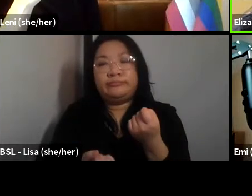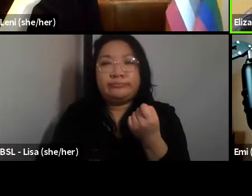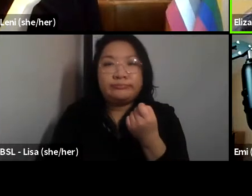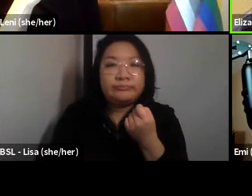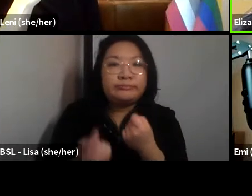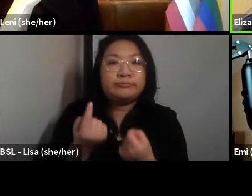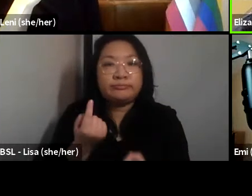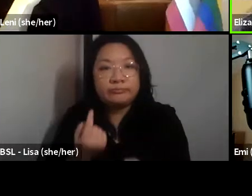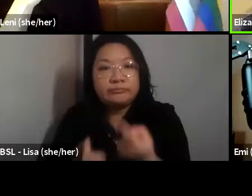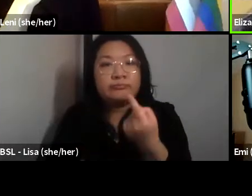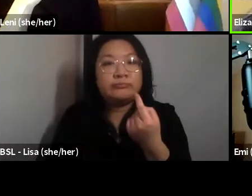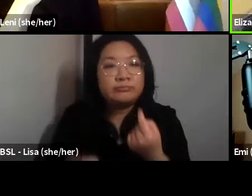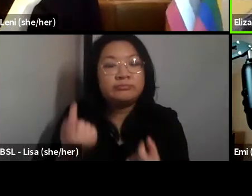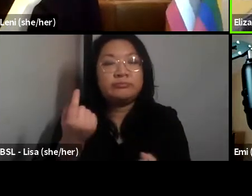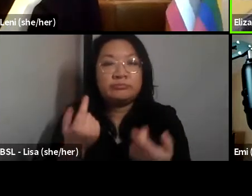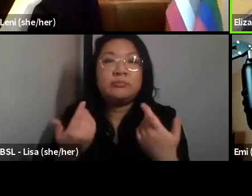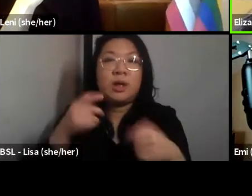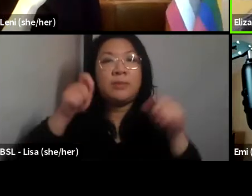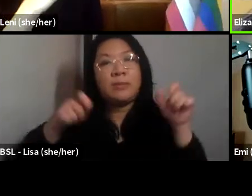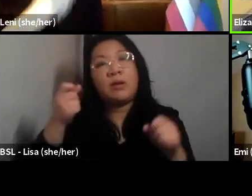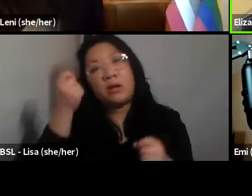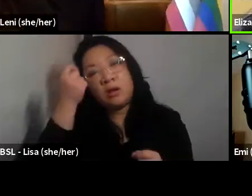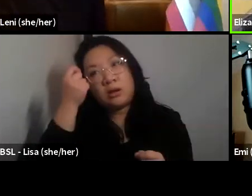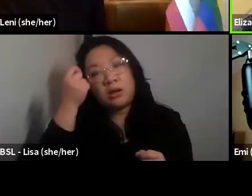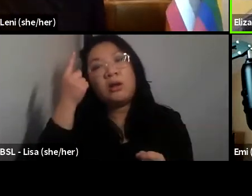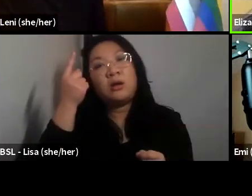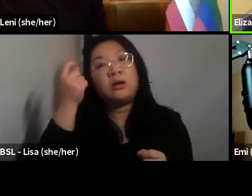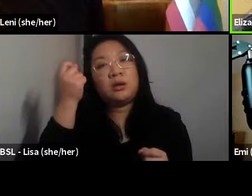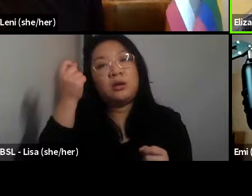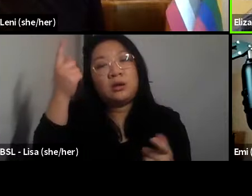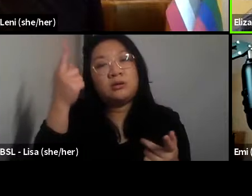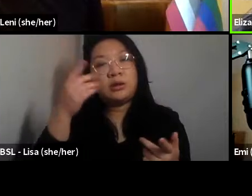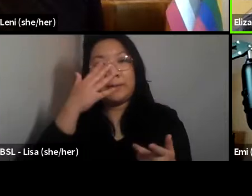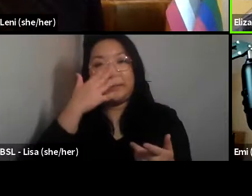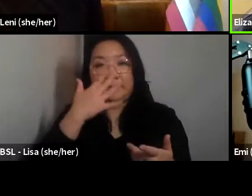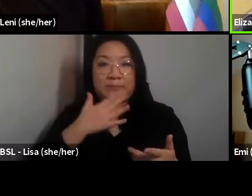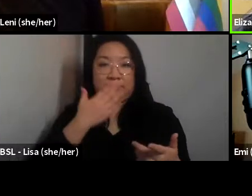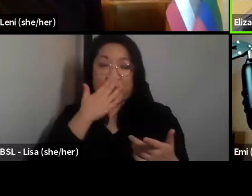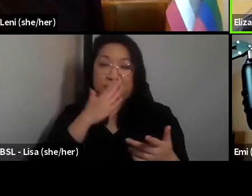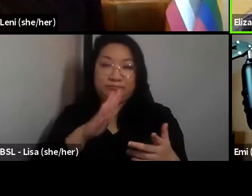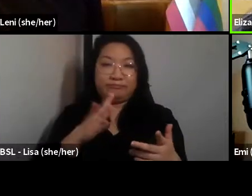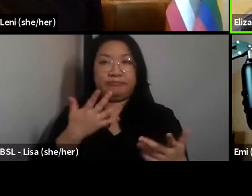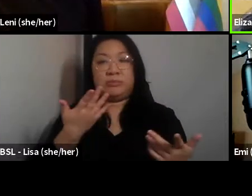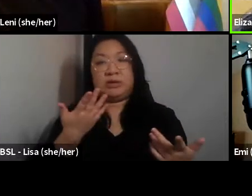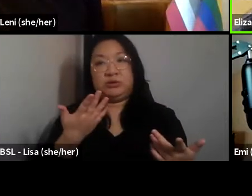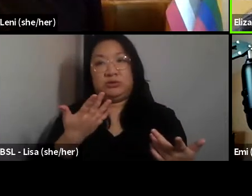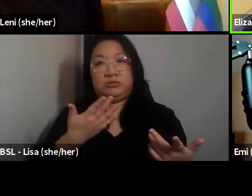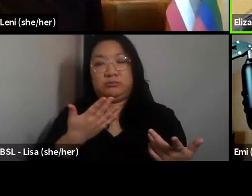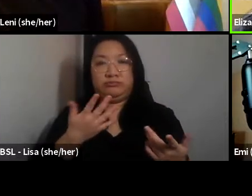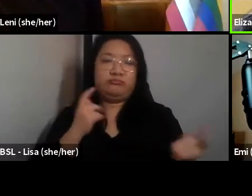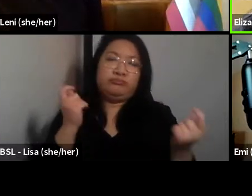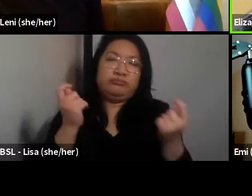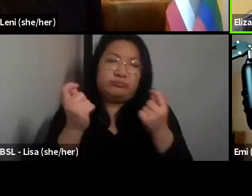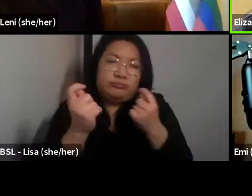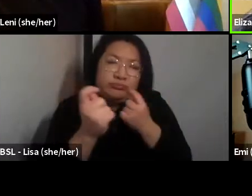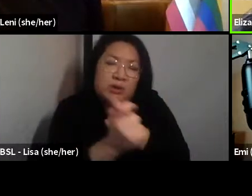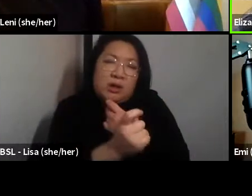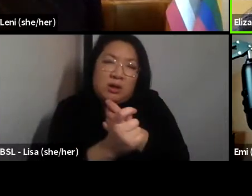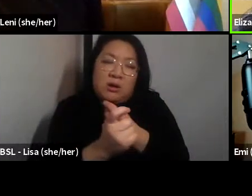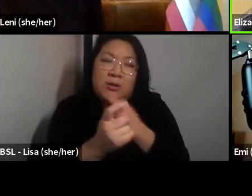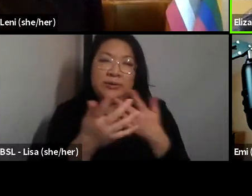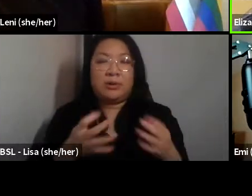are people that are working to change that, and it is changing, but yeah, it does